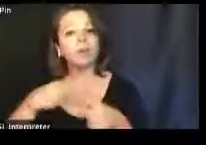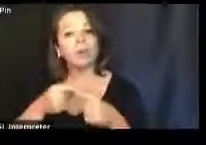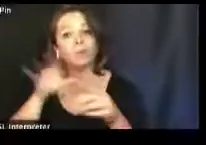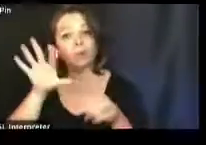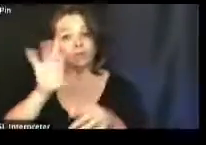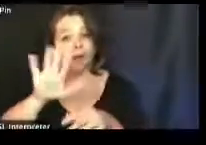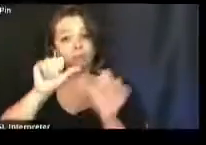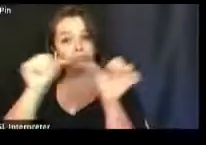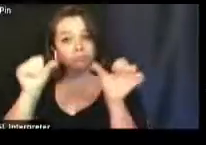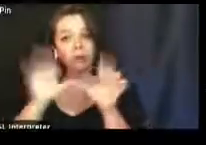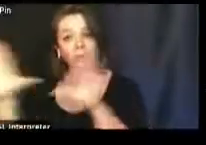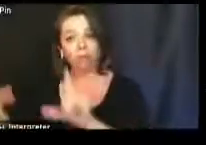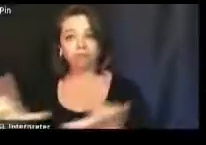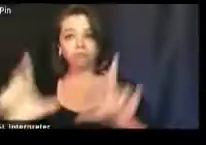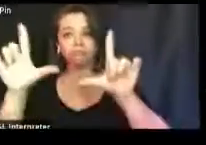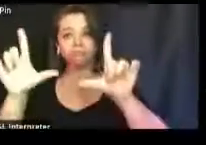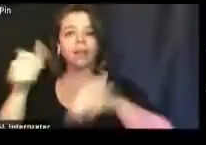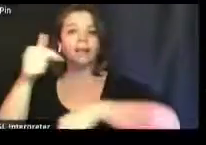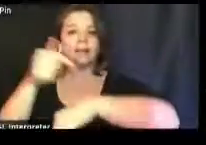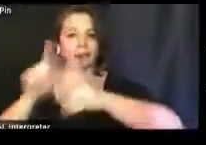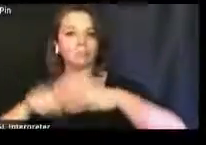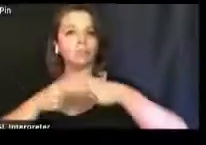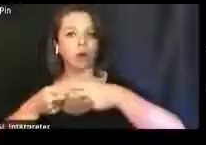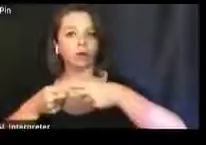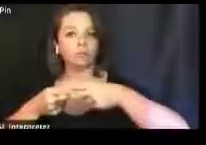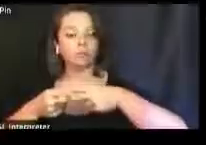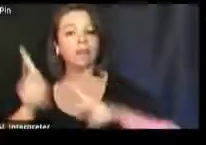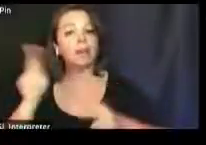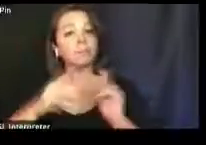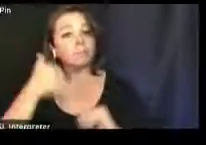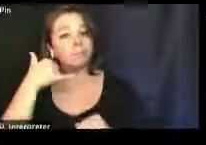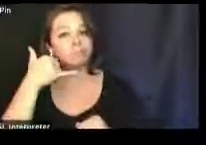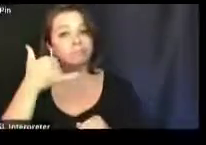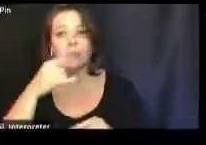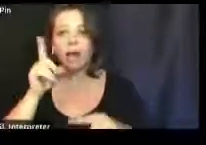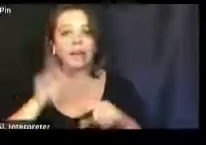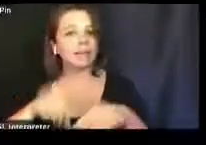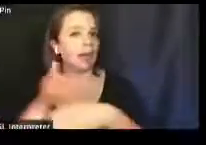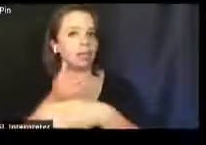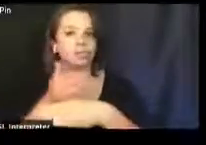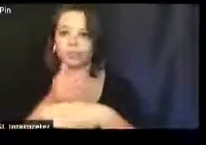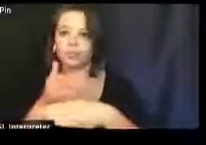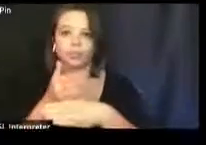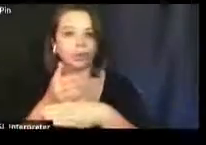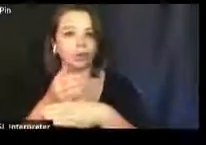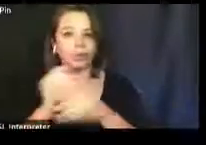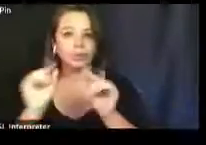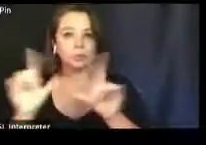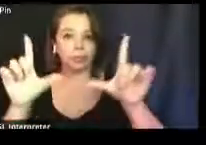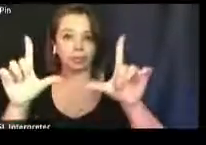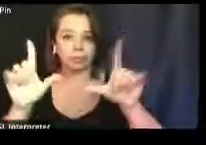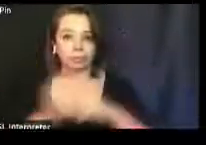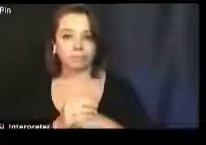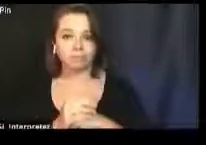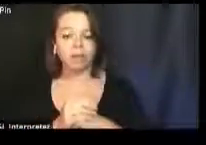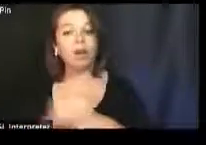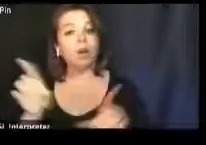begin. Attendees will not be able to share their screen. We are also joined by Margarita,